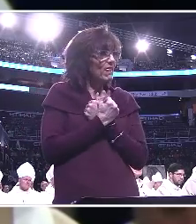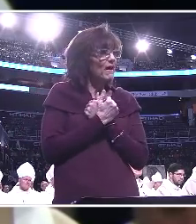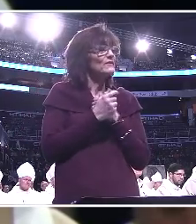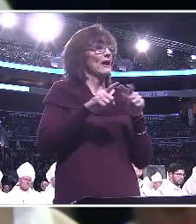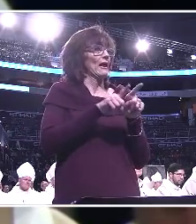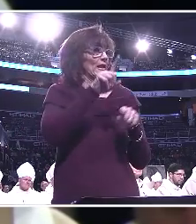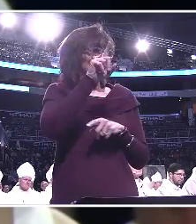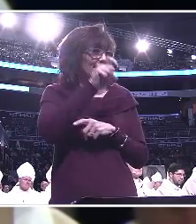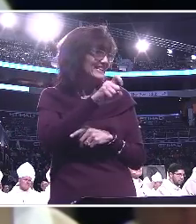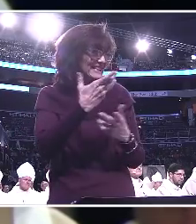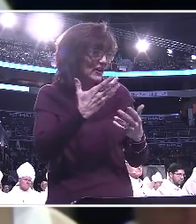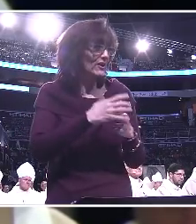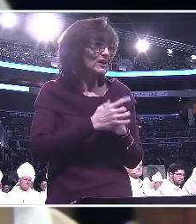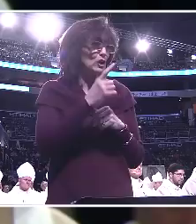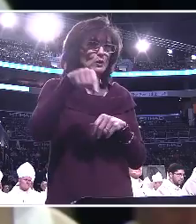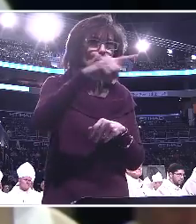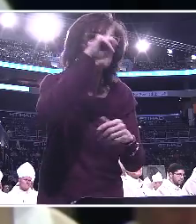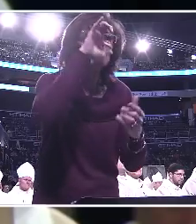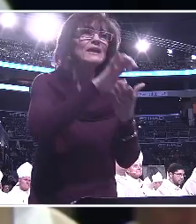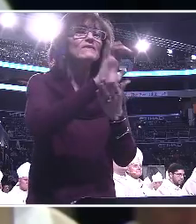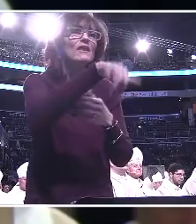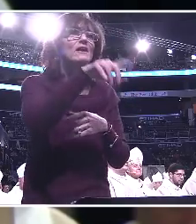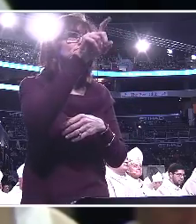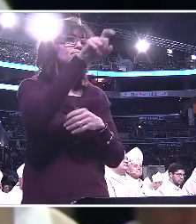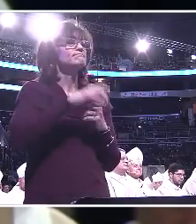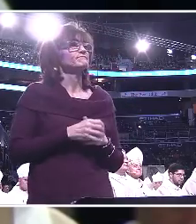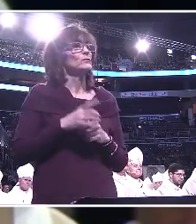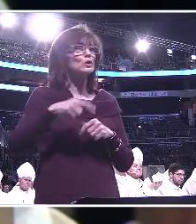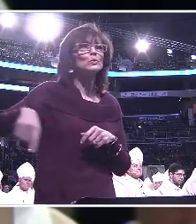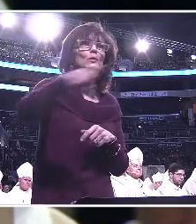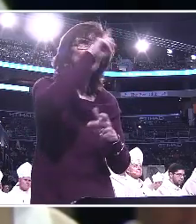Do you believe this? Do you believe that you are loved?